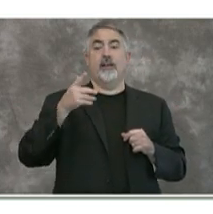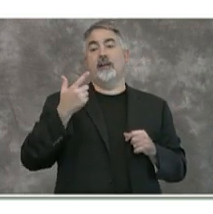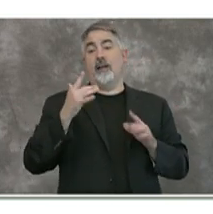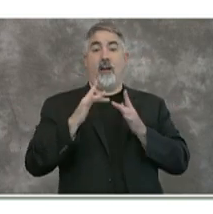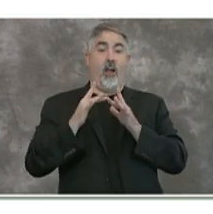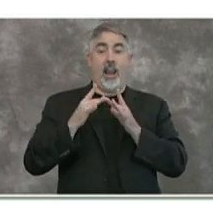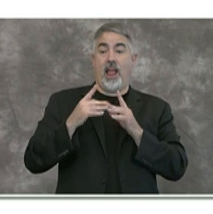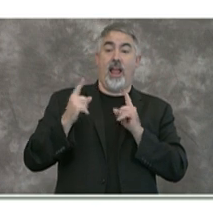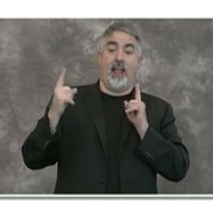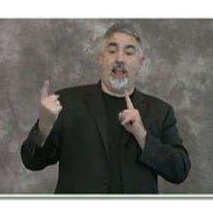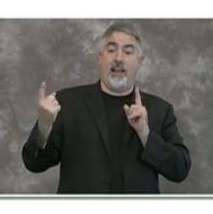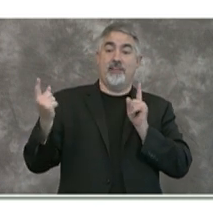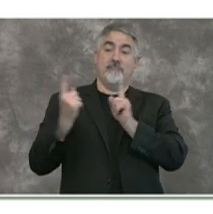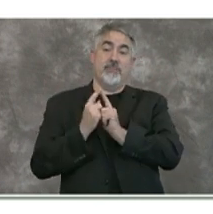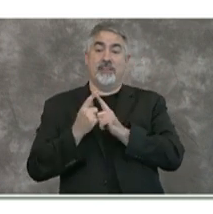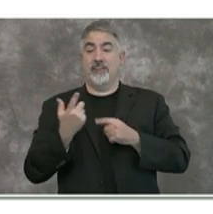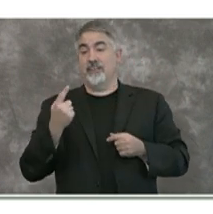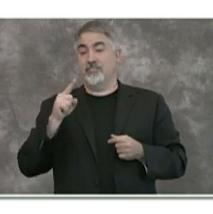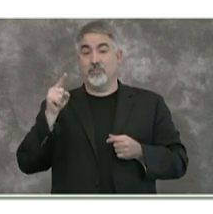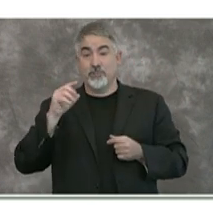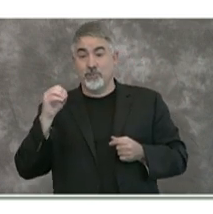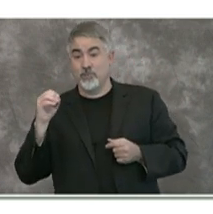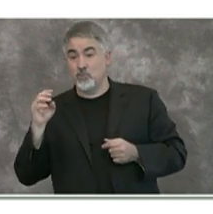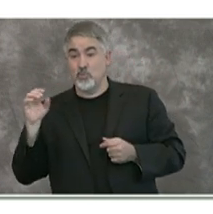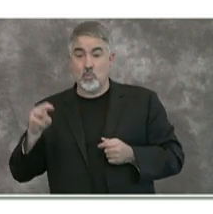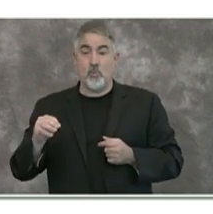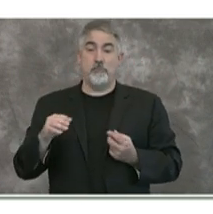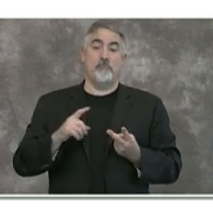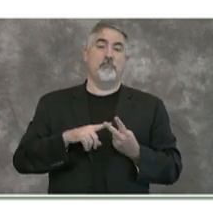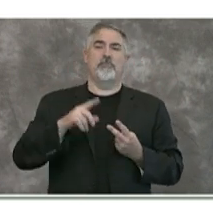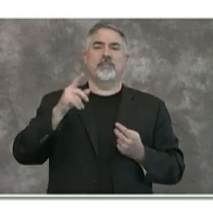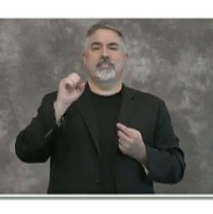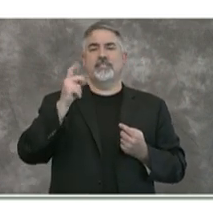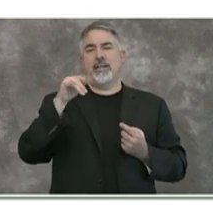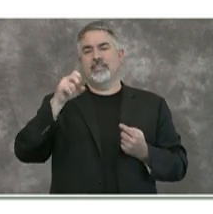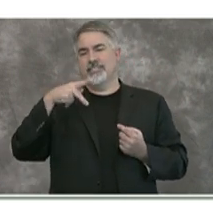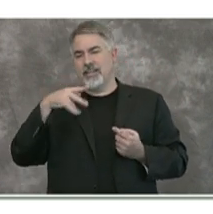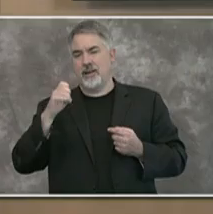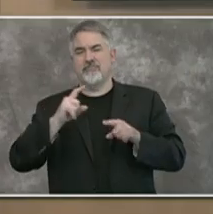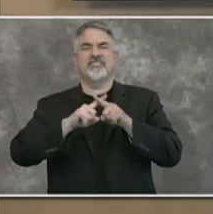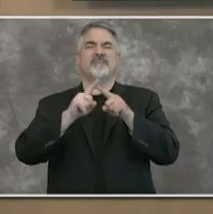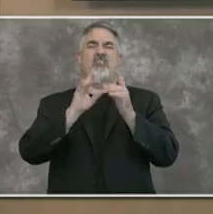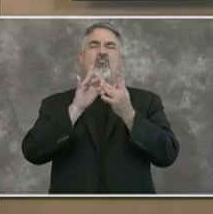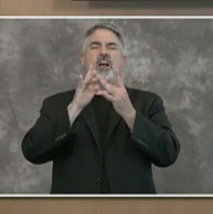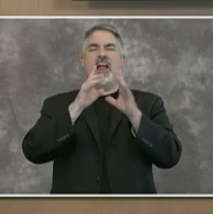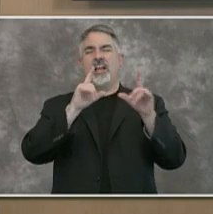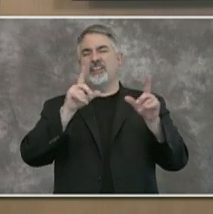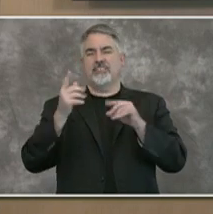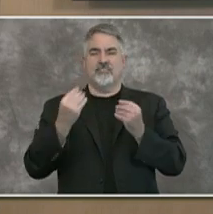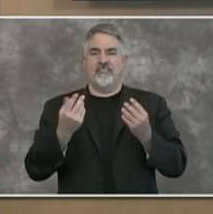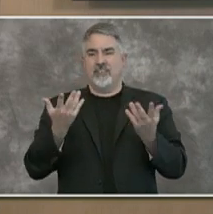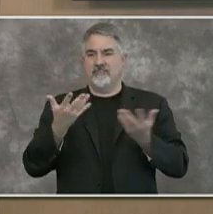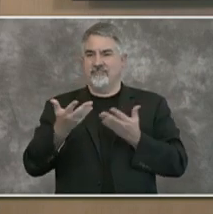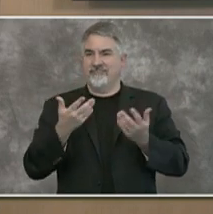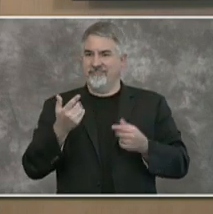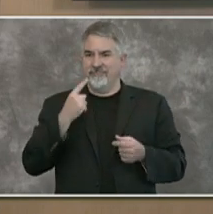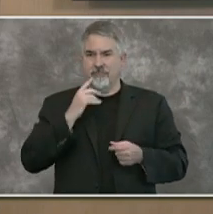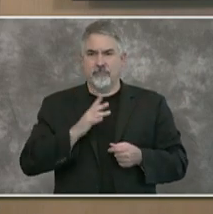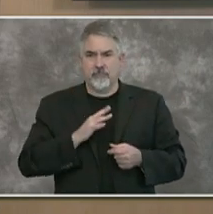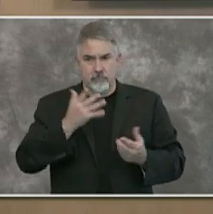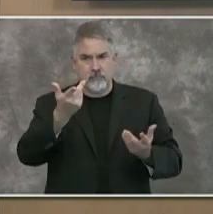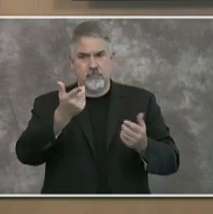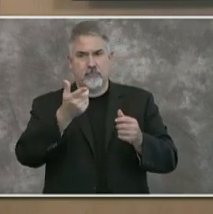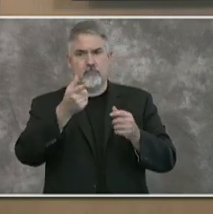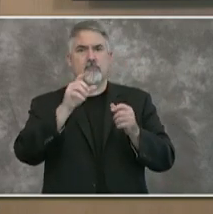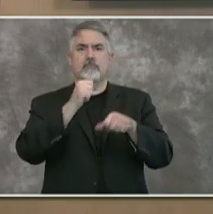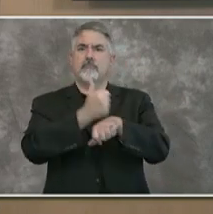family using Zoom, Skype, or other online video chat systems. Get creative, start a book club, or